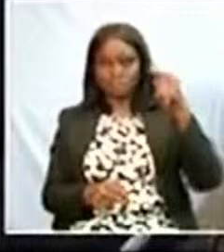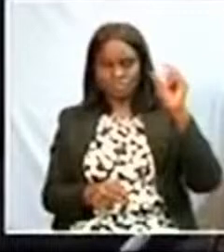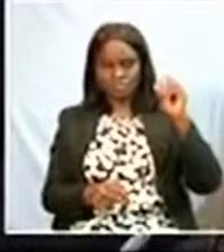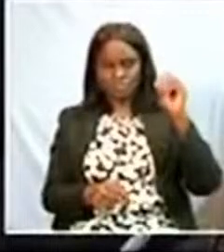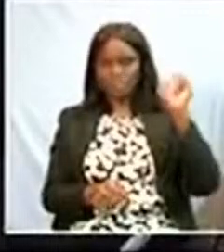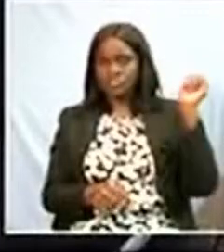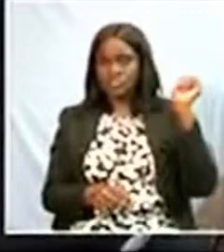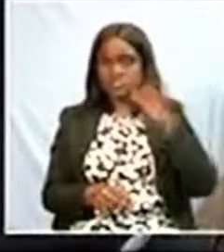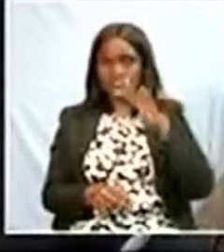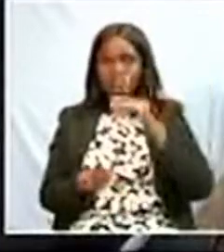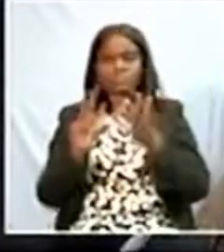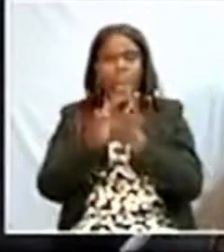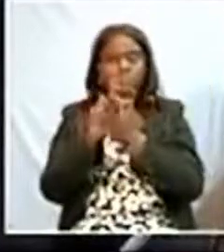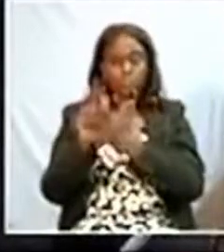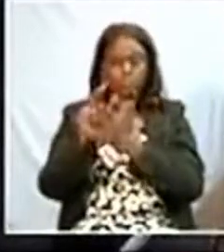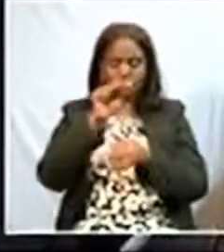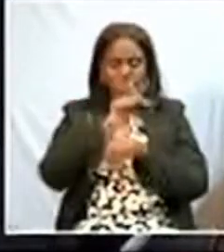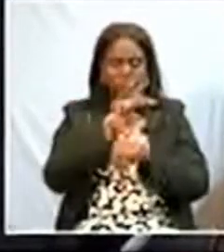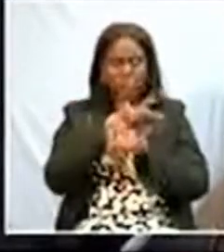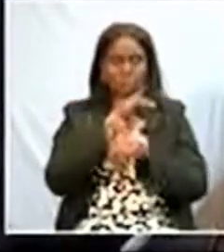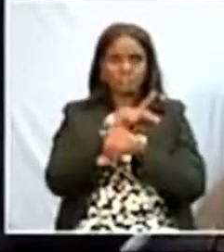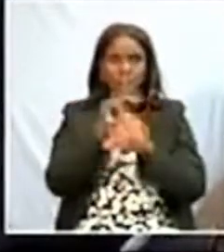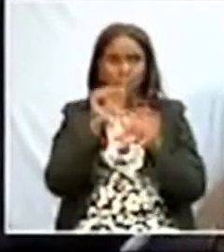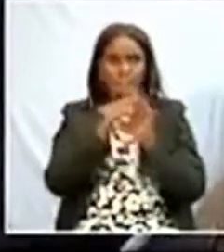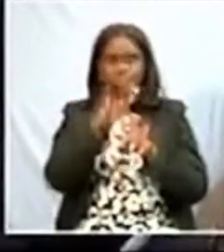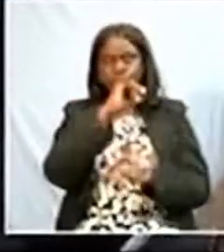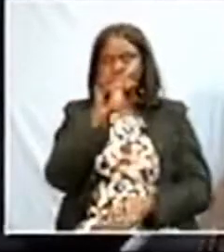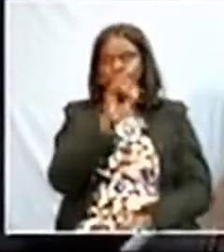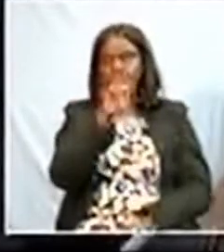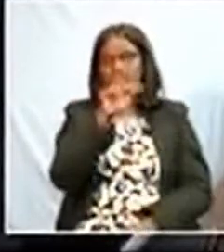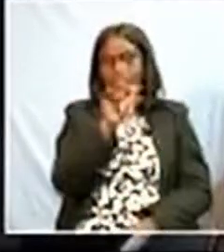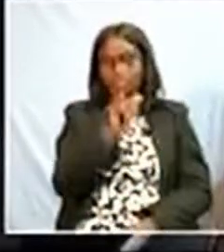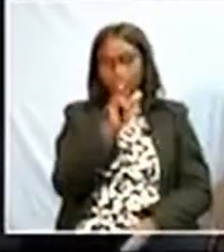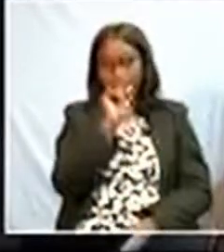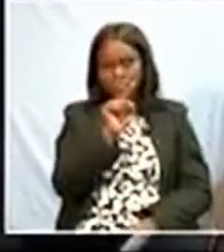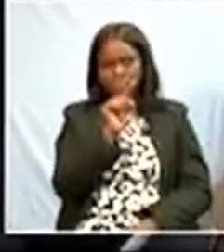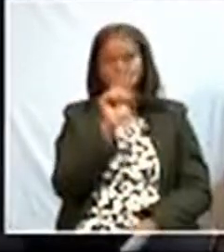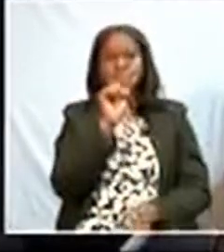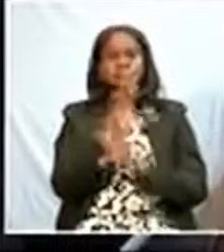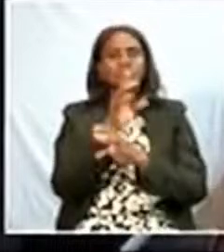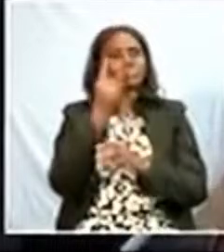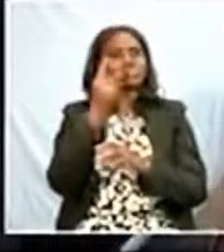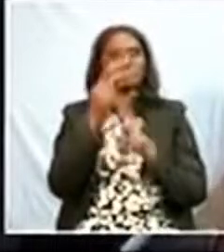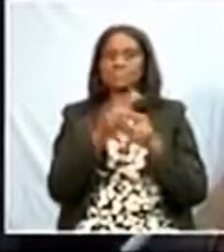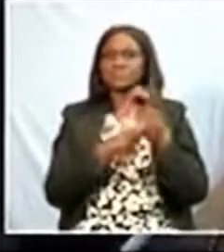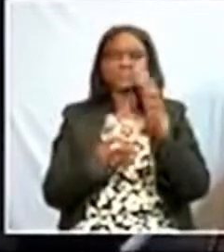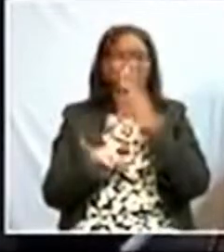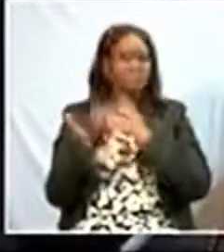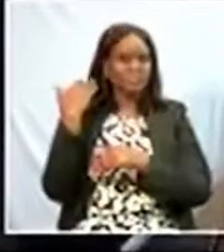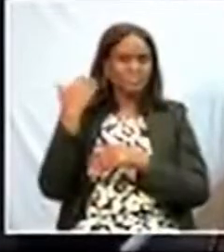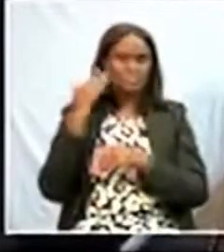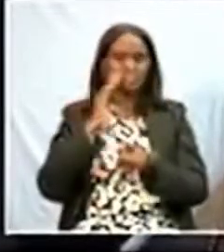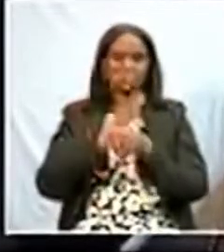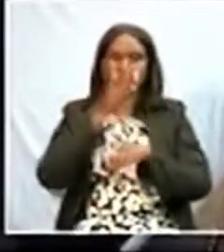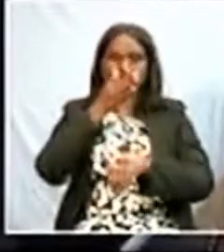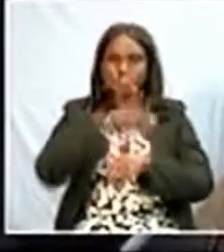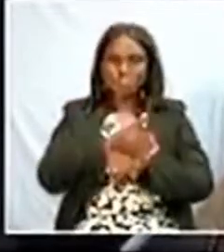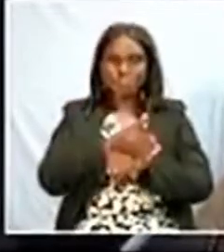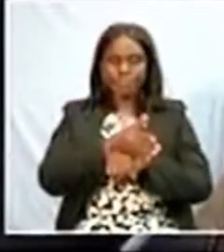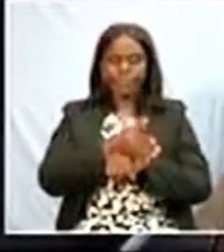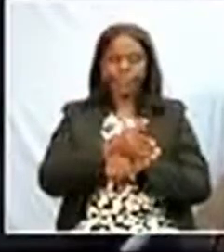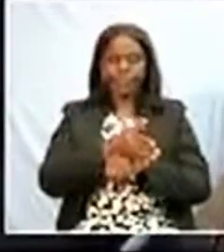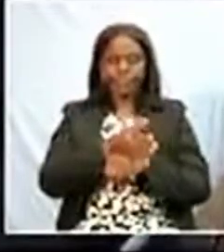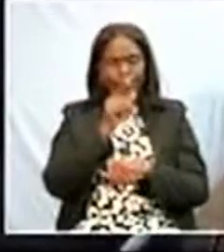back, approves the project in July. That was already 1 month after